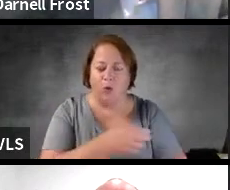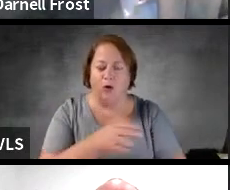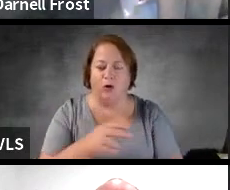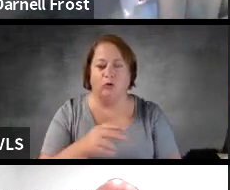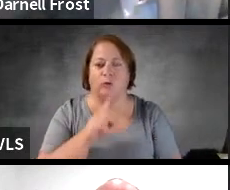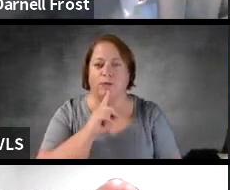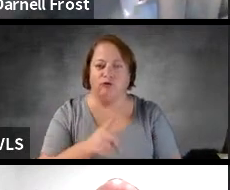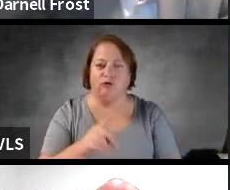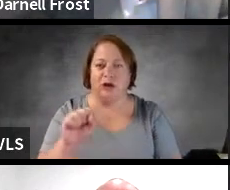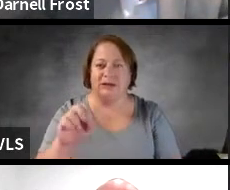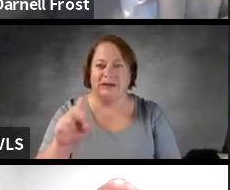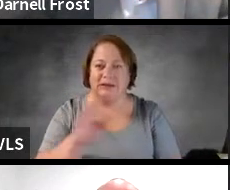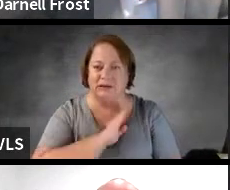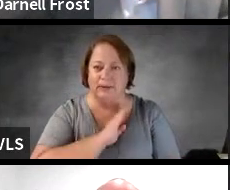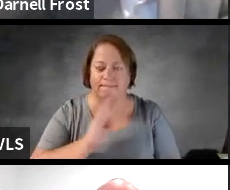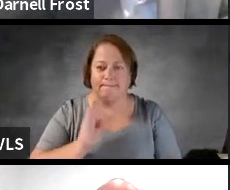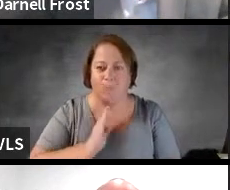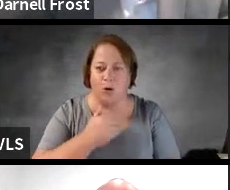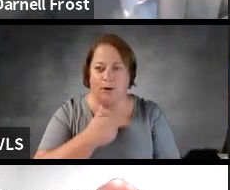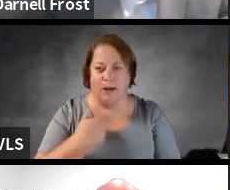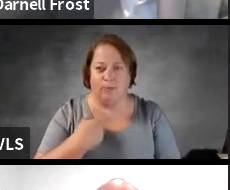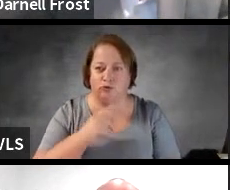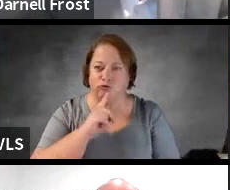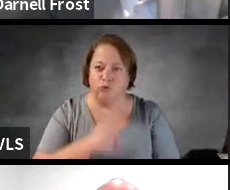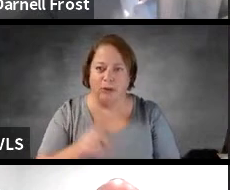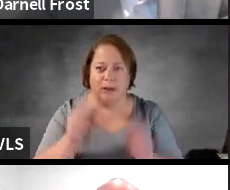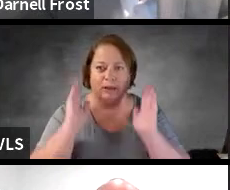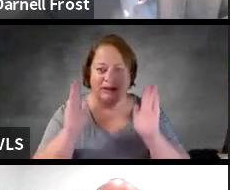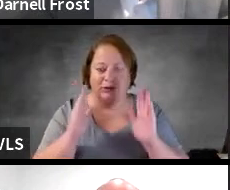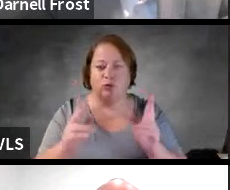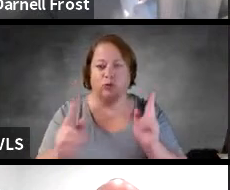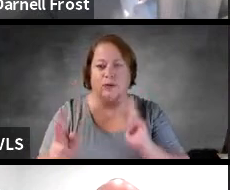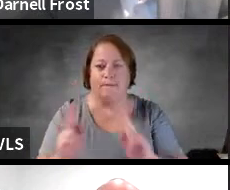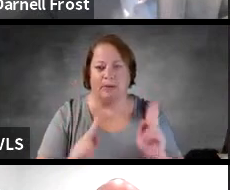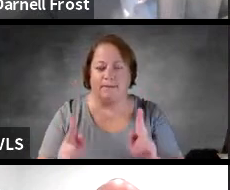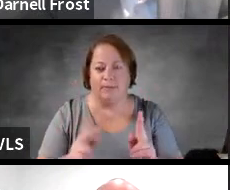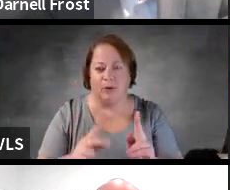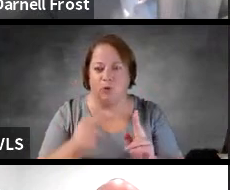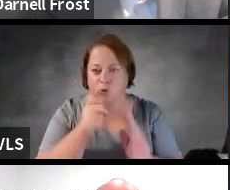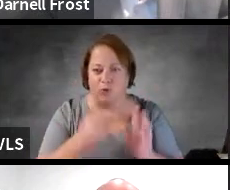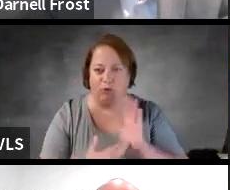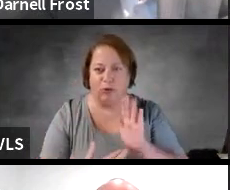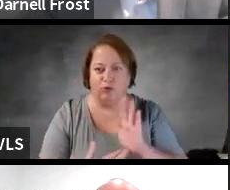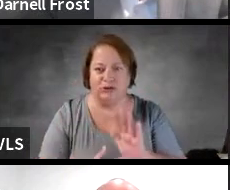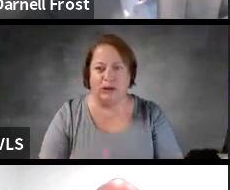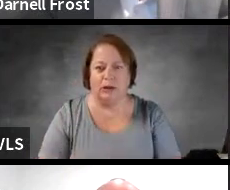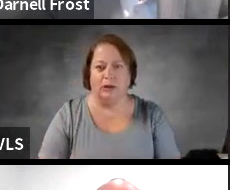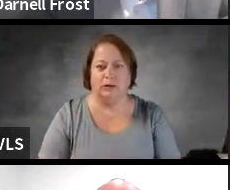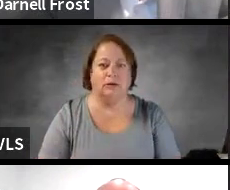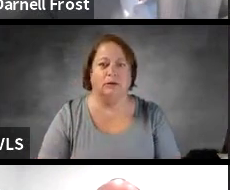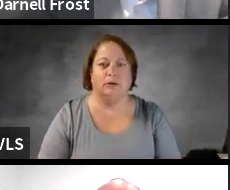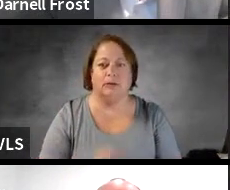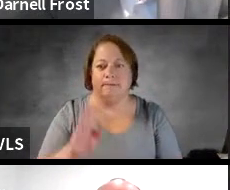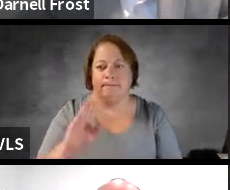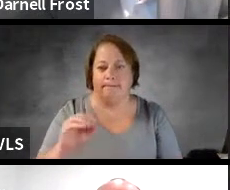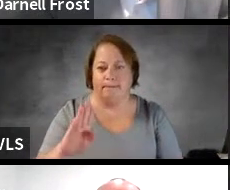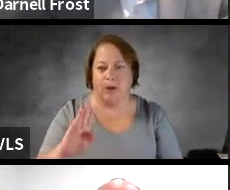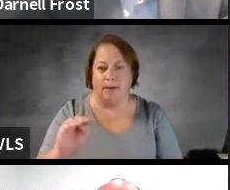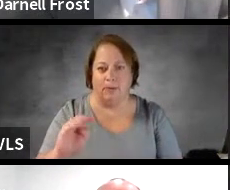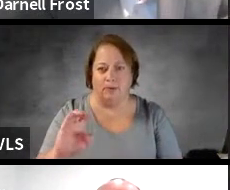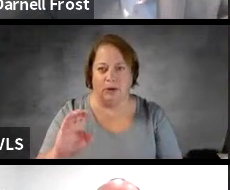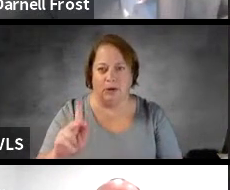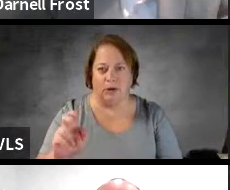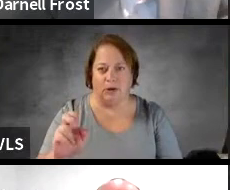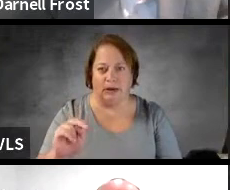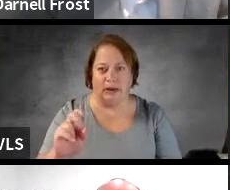ensure SSD board members truly listen to the voices of the citizens they represent. Sincerely, Bob McKintrick.